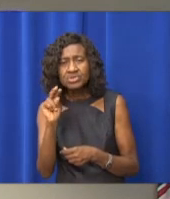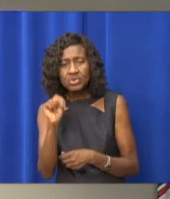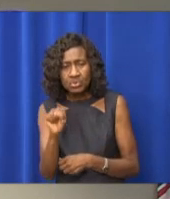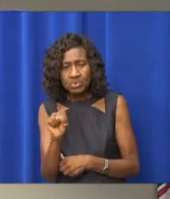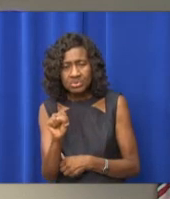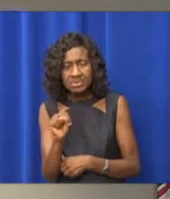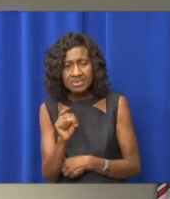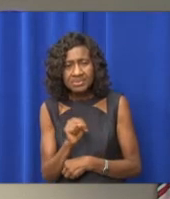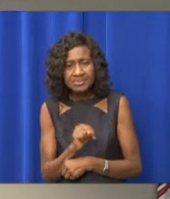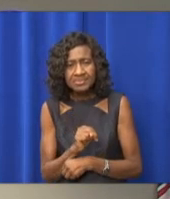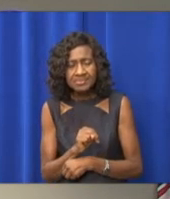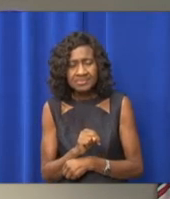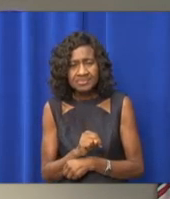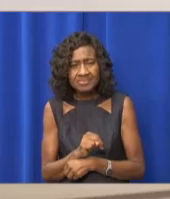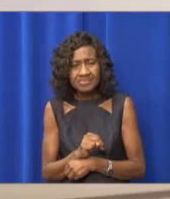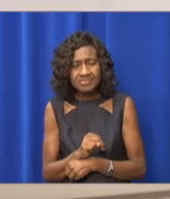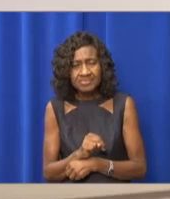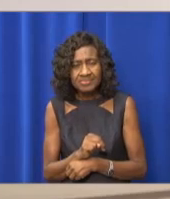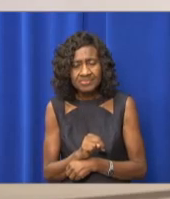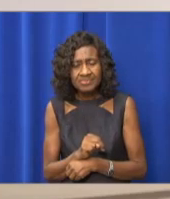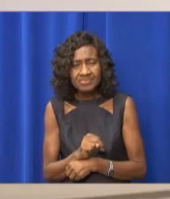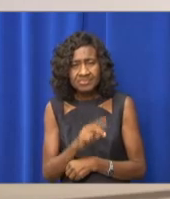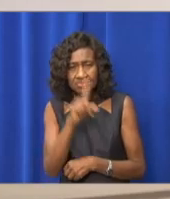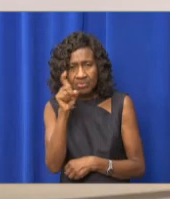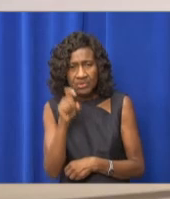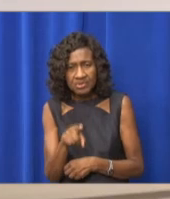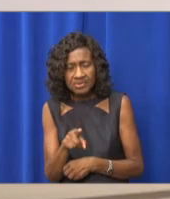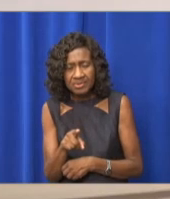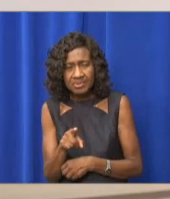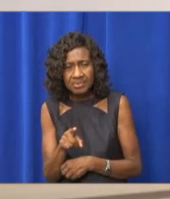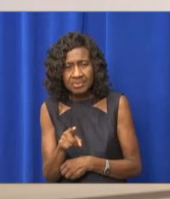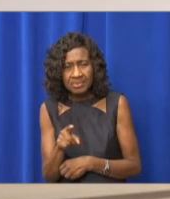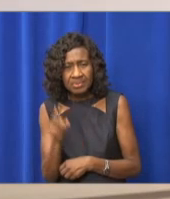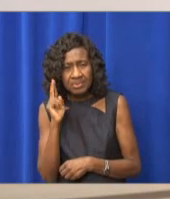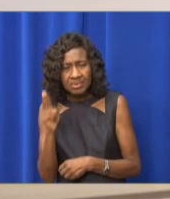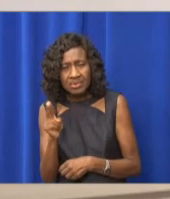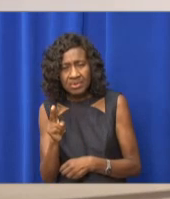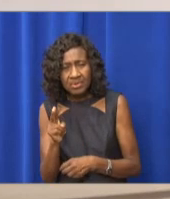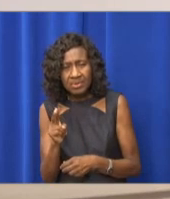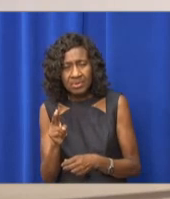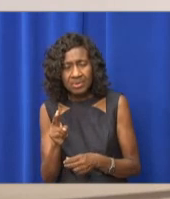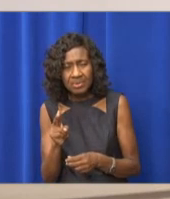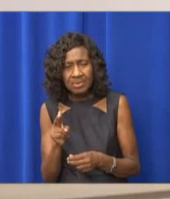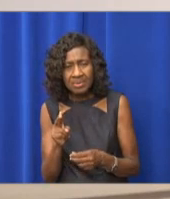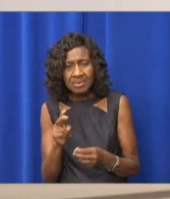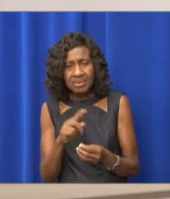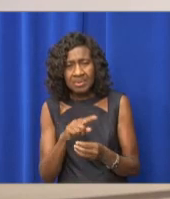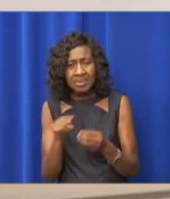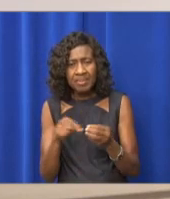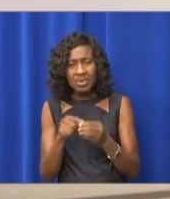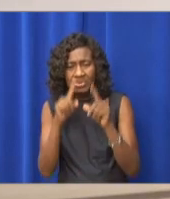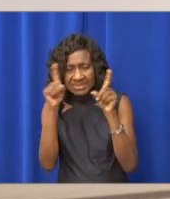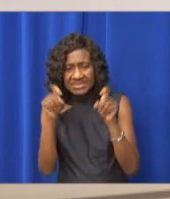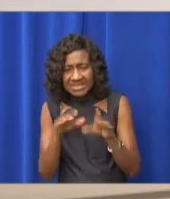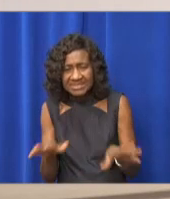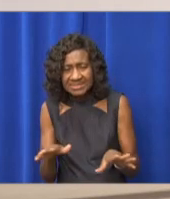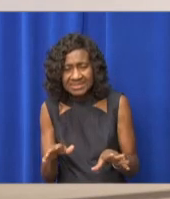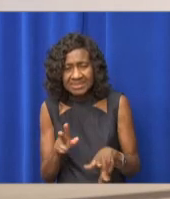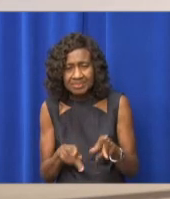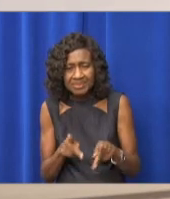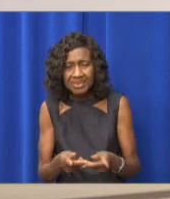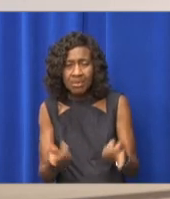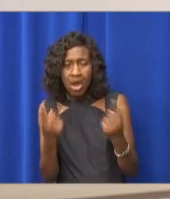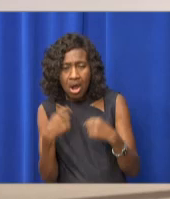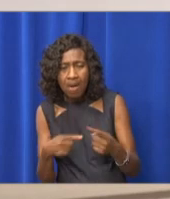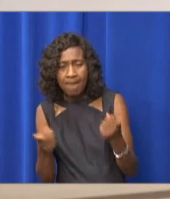Okay, now we've heard in every briefing the push for testing and for people to come forward. On Monday, you shared with us that